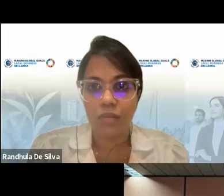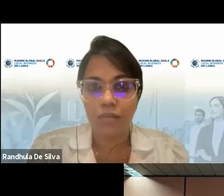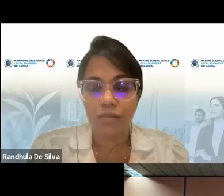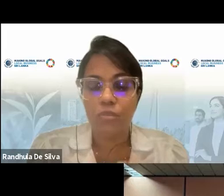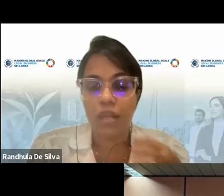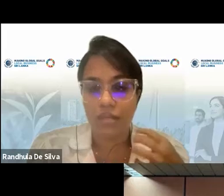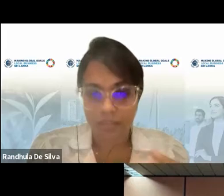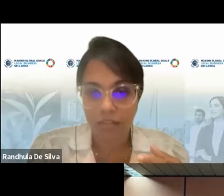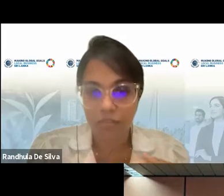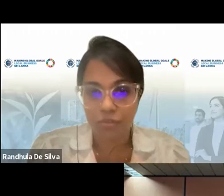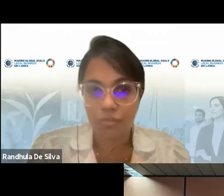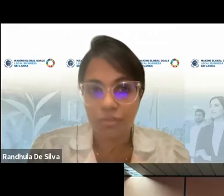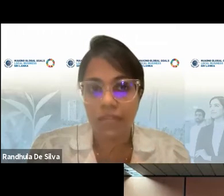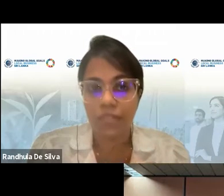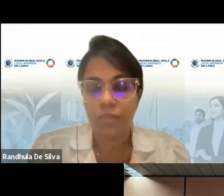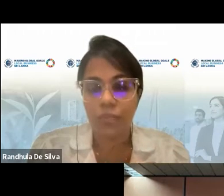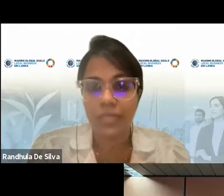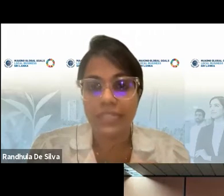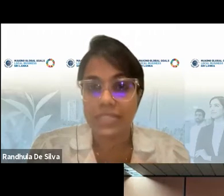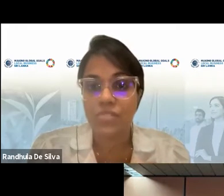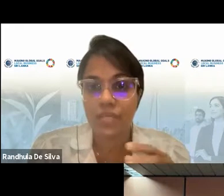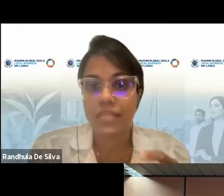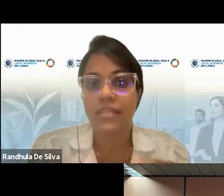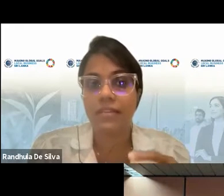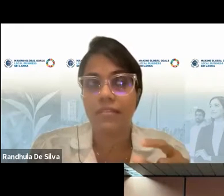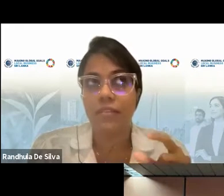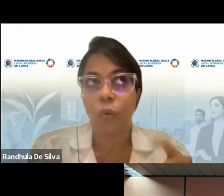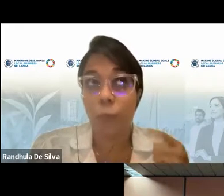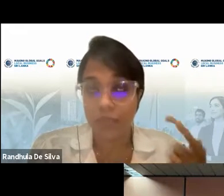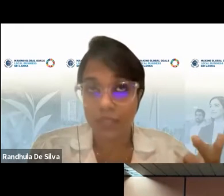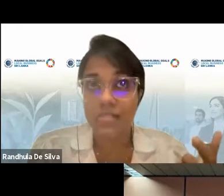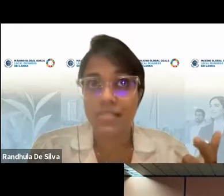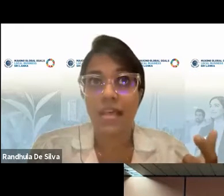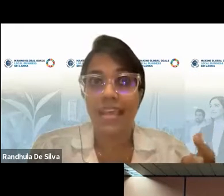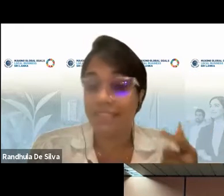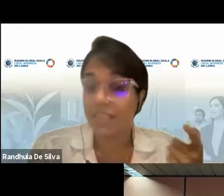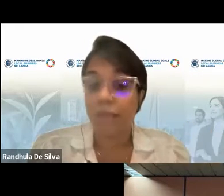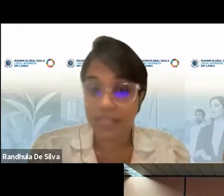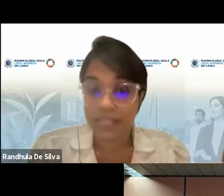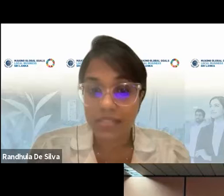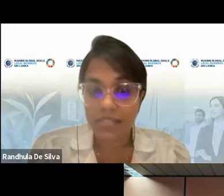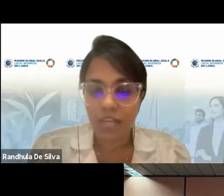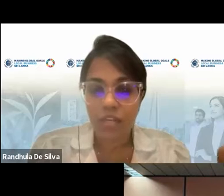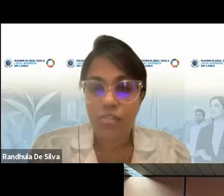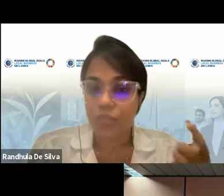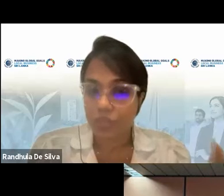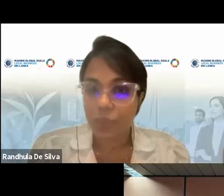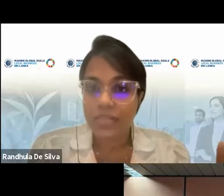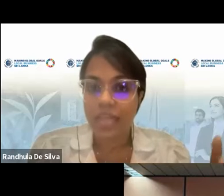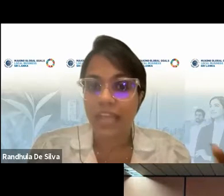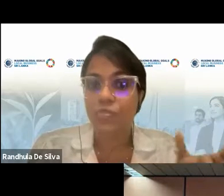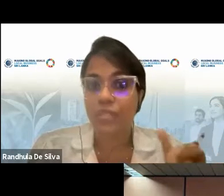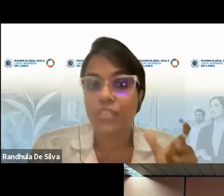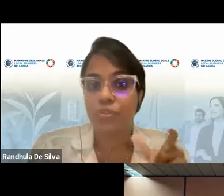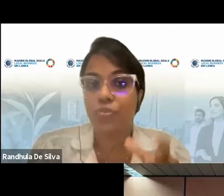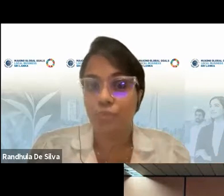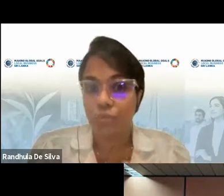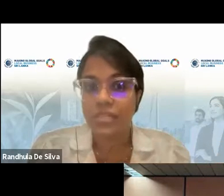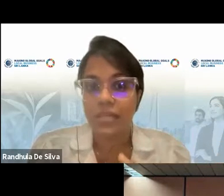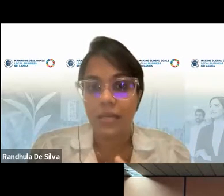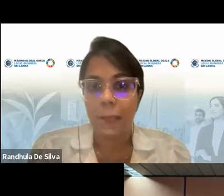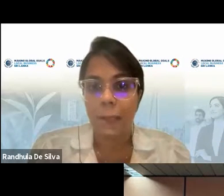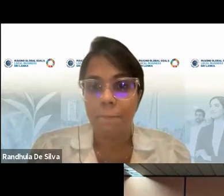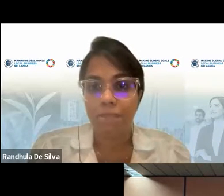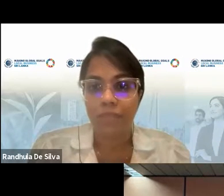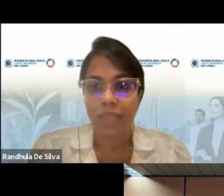who knuckle down to do good while doing well is really the openness in their mindset to innovate and to really do